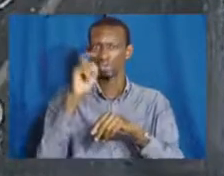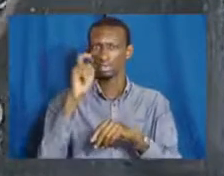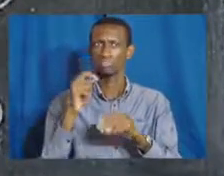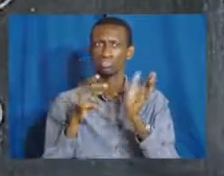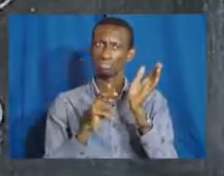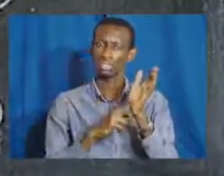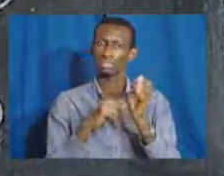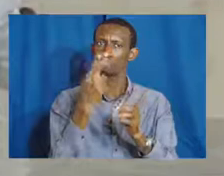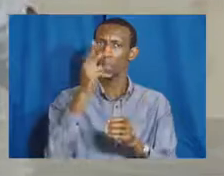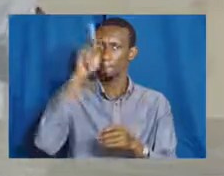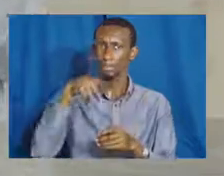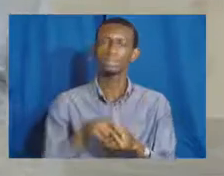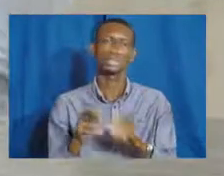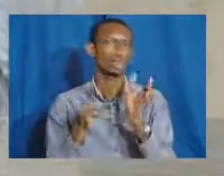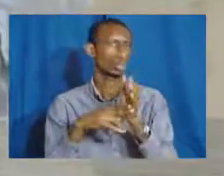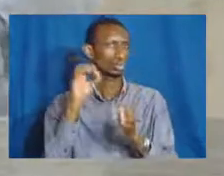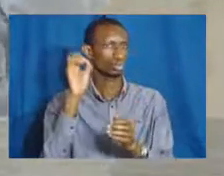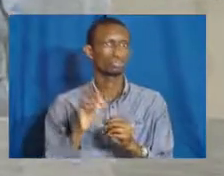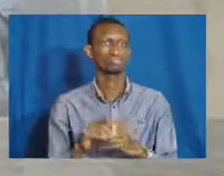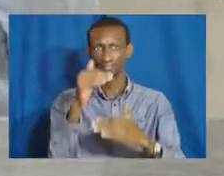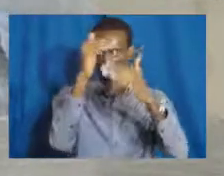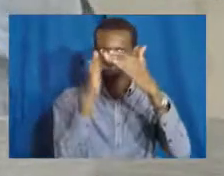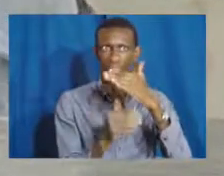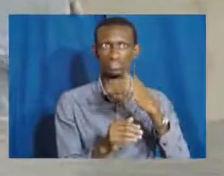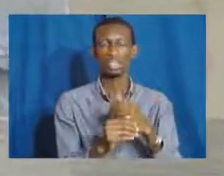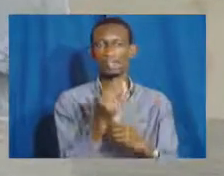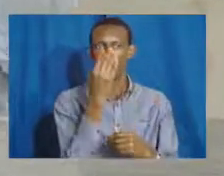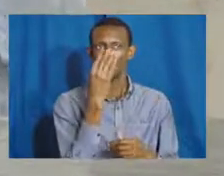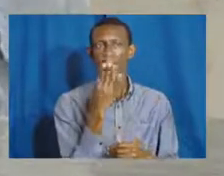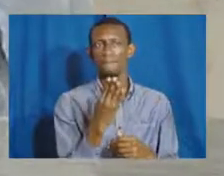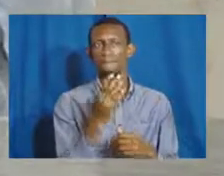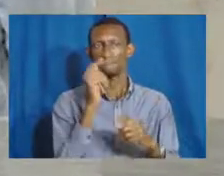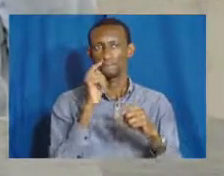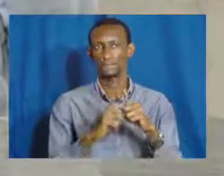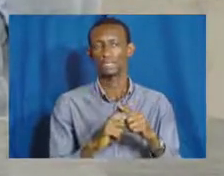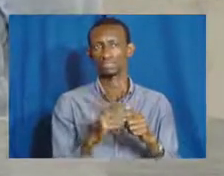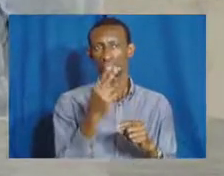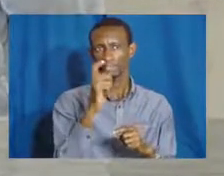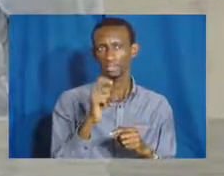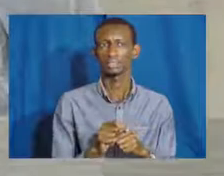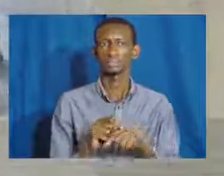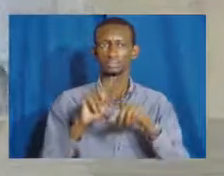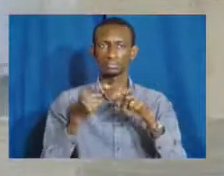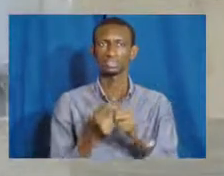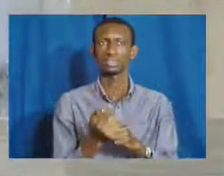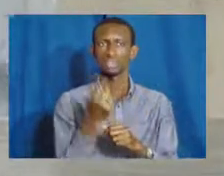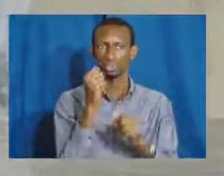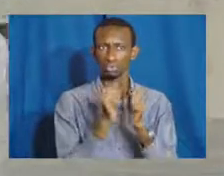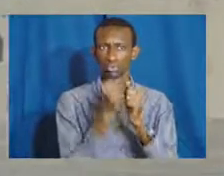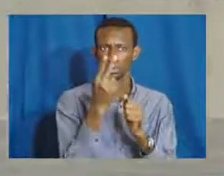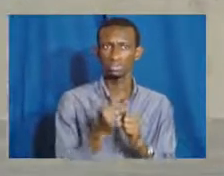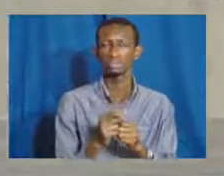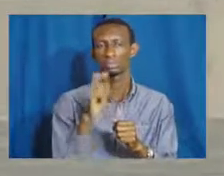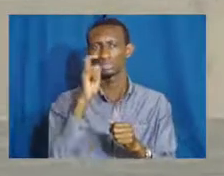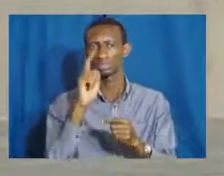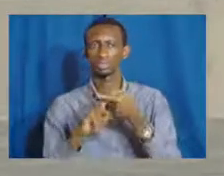equals 0. 4, 4 minus 3x times 12x plus 3 equals 0.